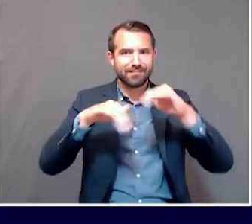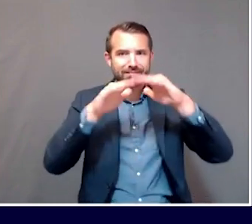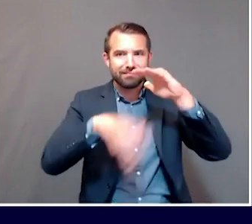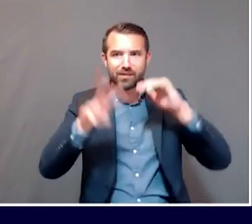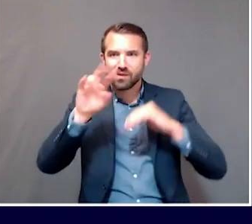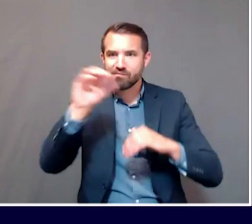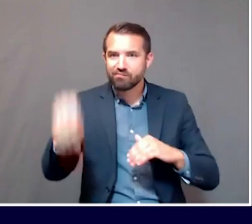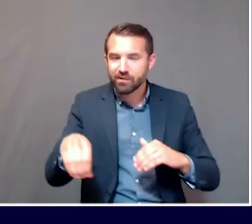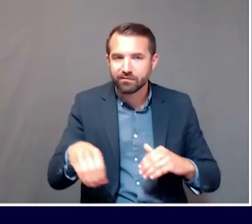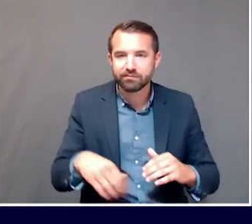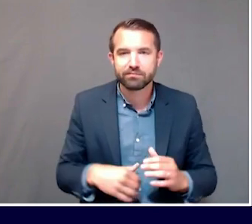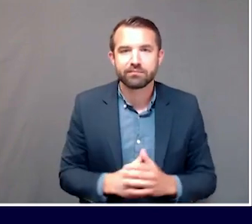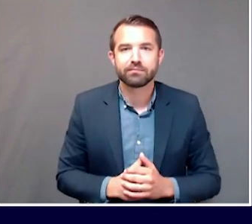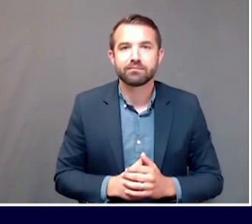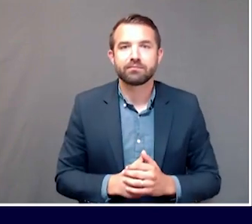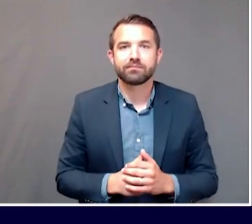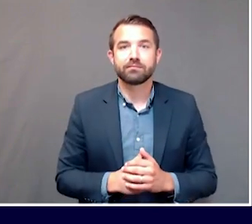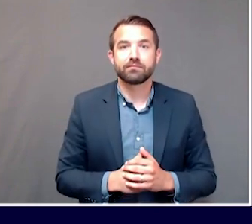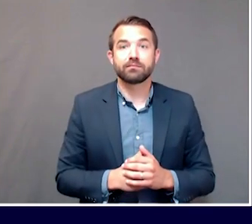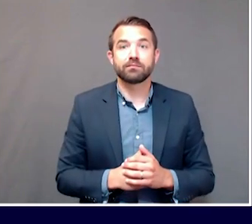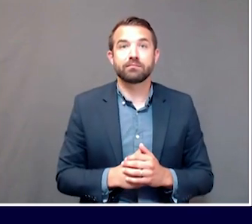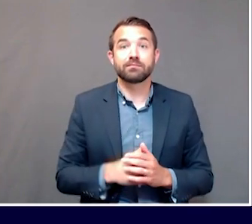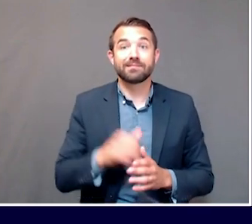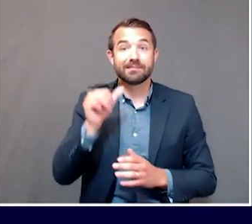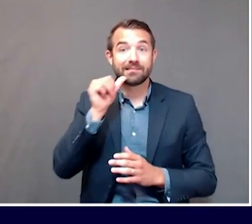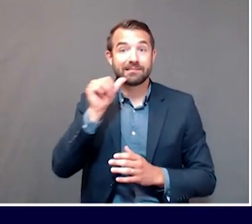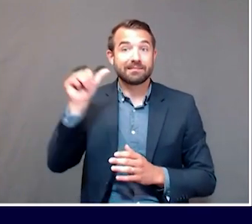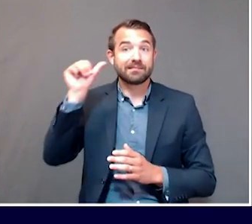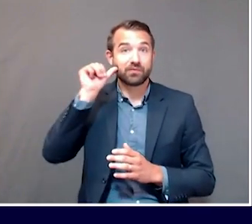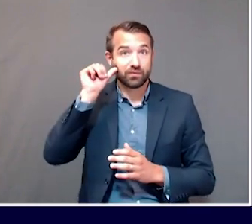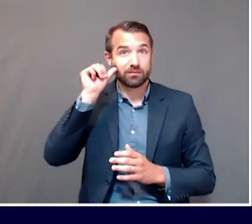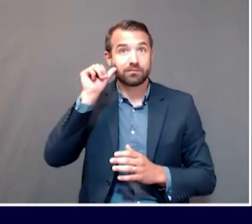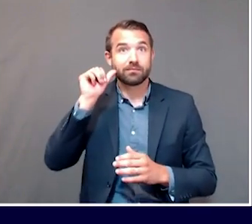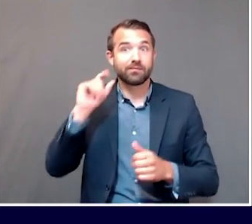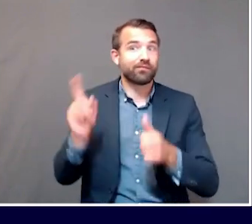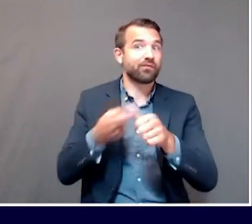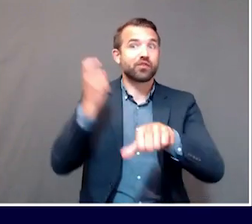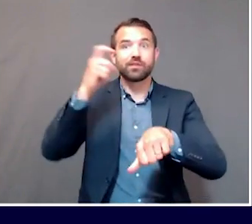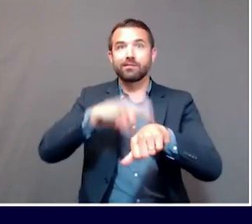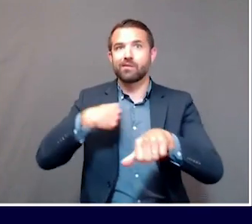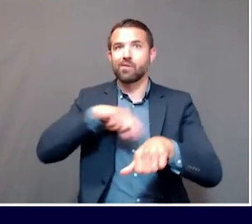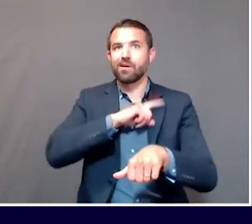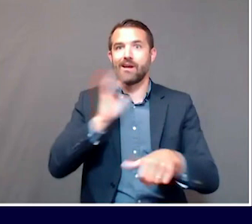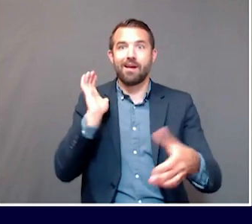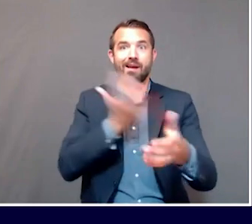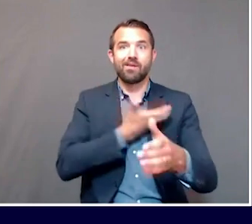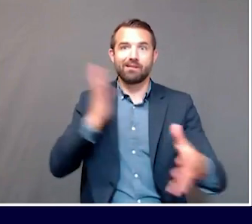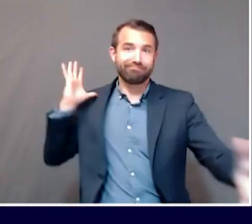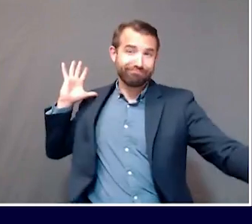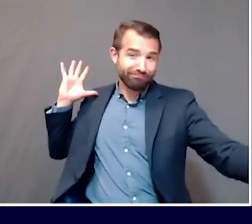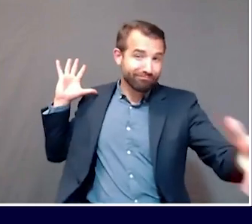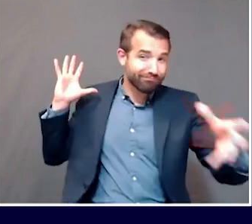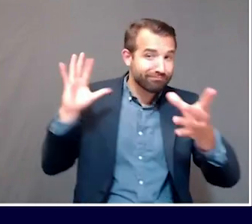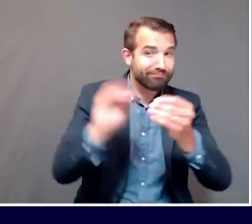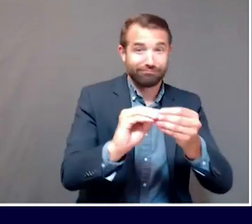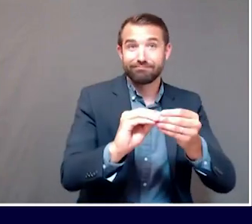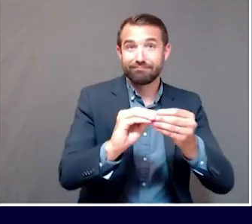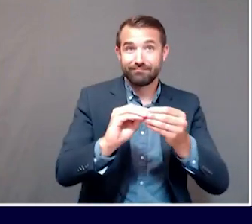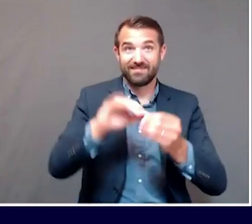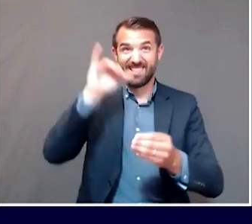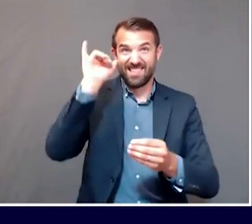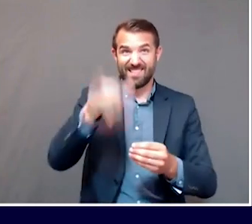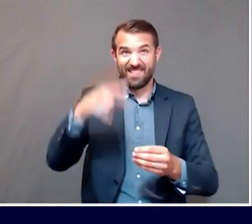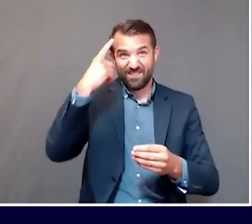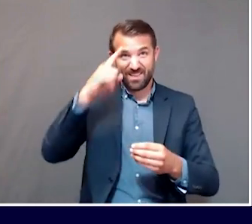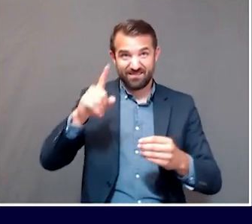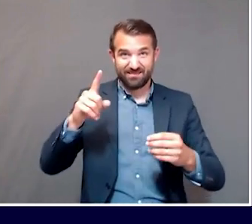basis. Also yesterday, for the first time, our cumulative positivity rate. This is the rate for every